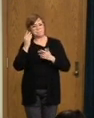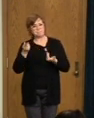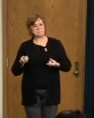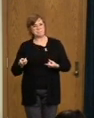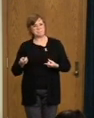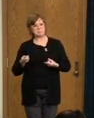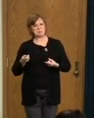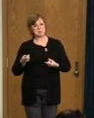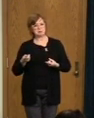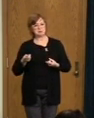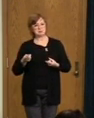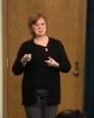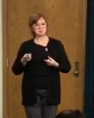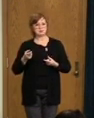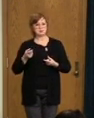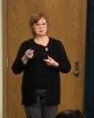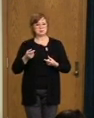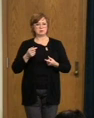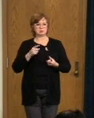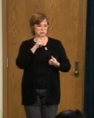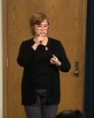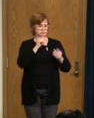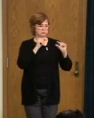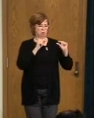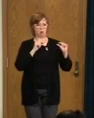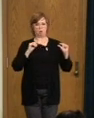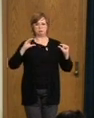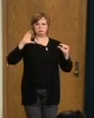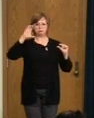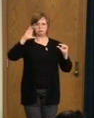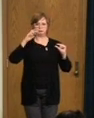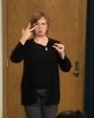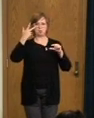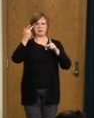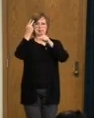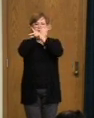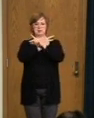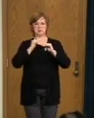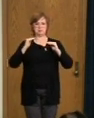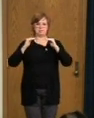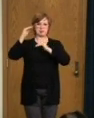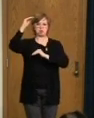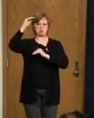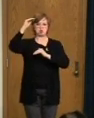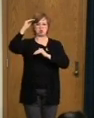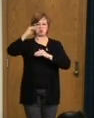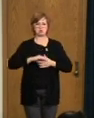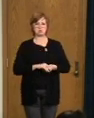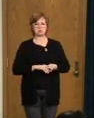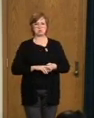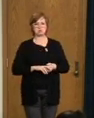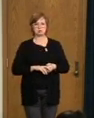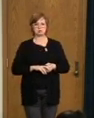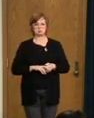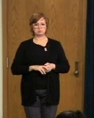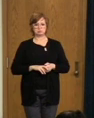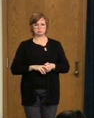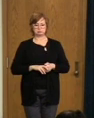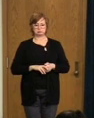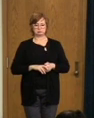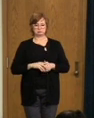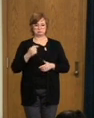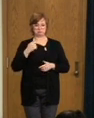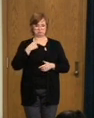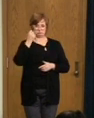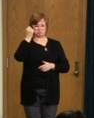than hosting people in your own home. And I understand what the consequences of what I just said mean